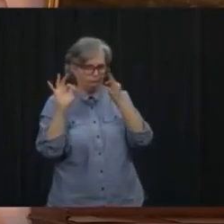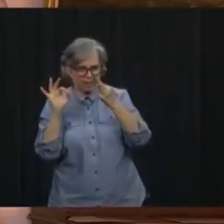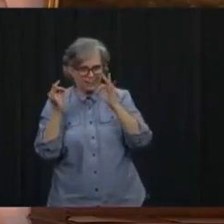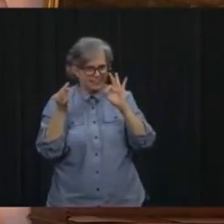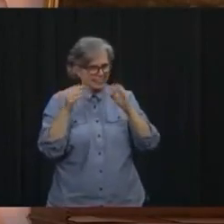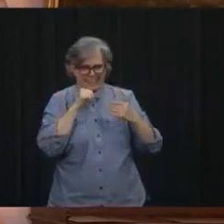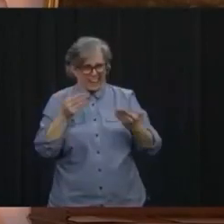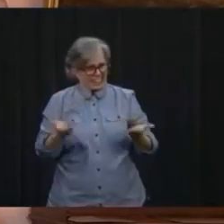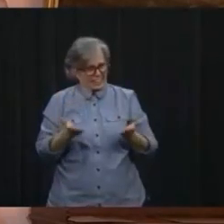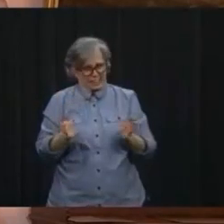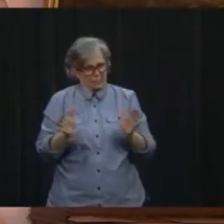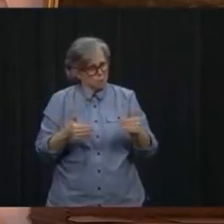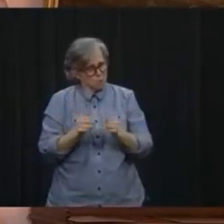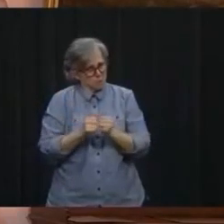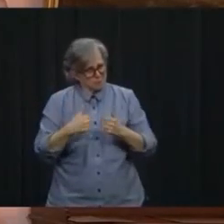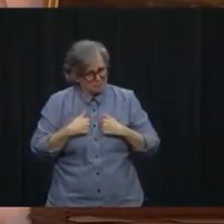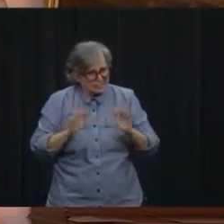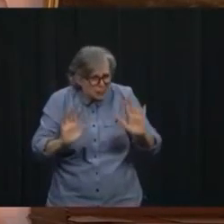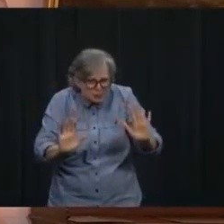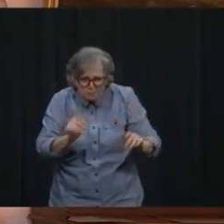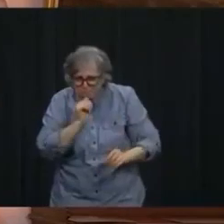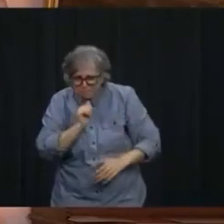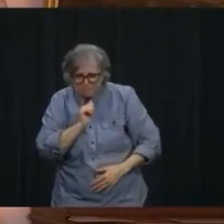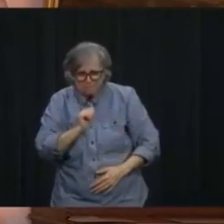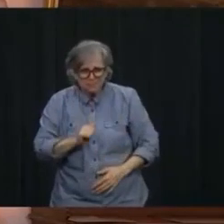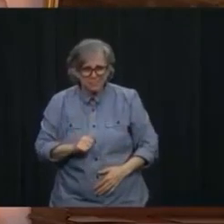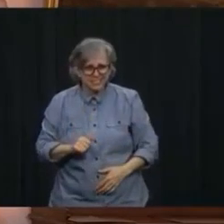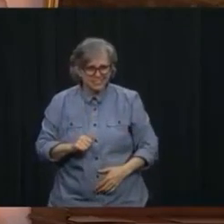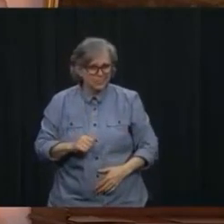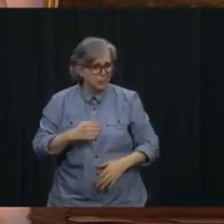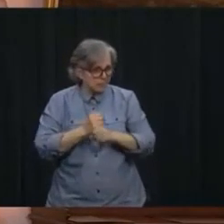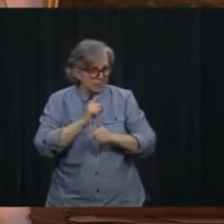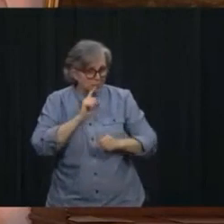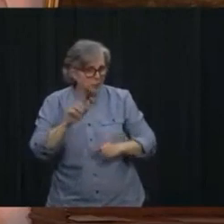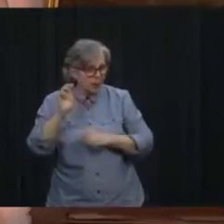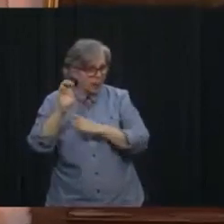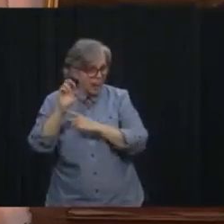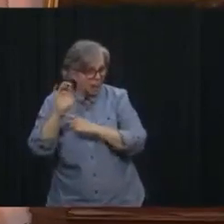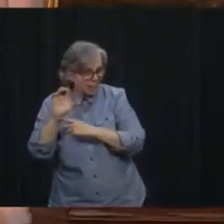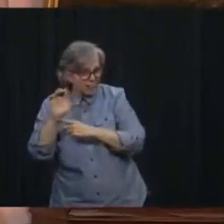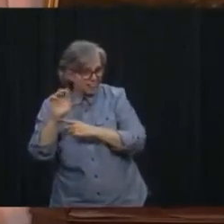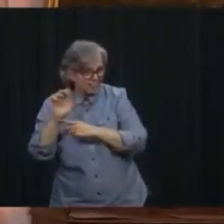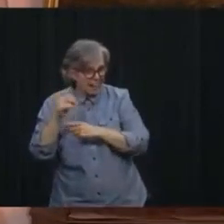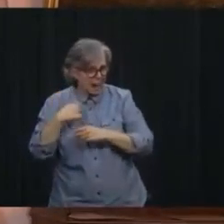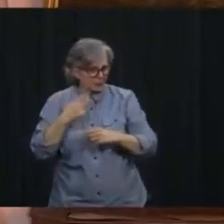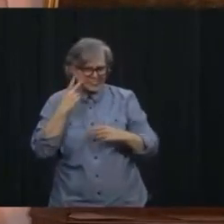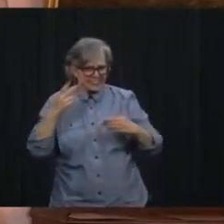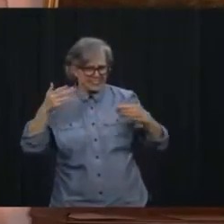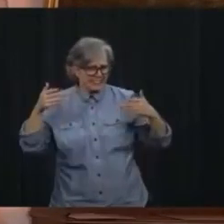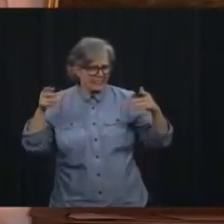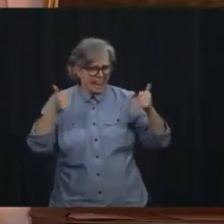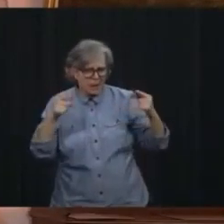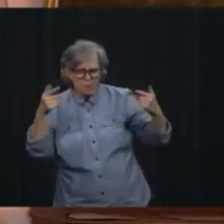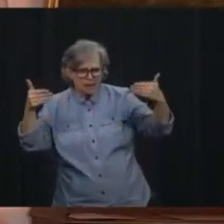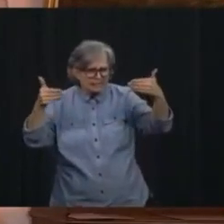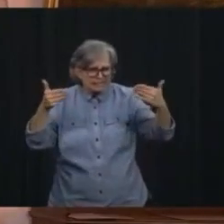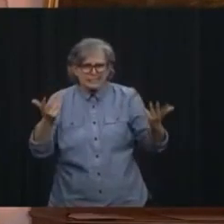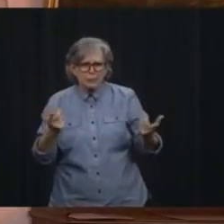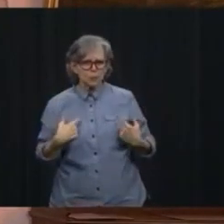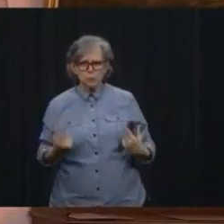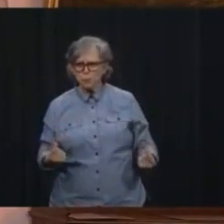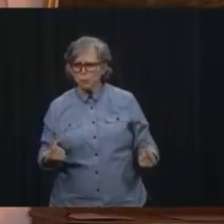Before we open up to questions, let me just say I've been really pleased. The other day I asked, Fran had the idea of everyone, since this really